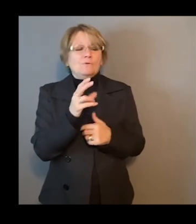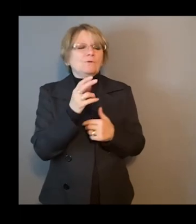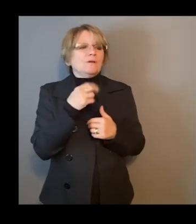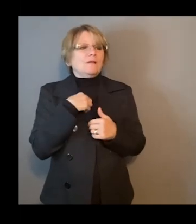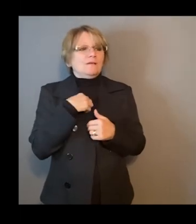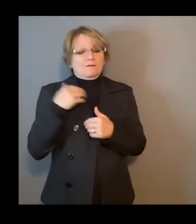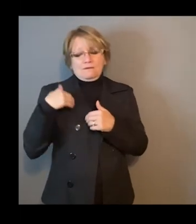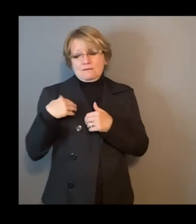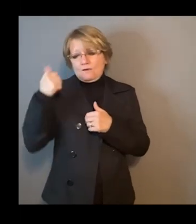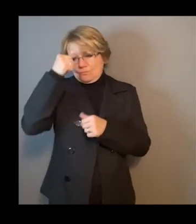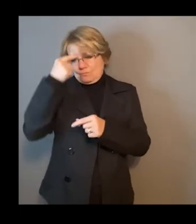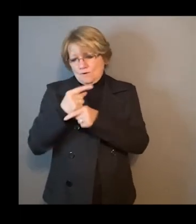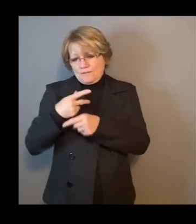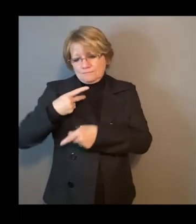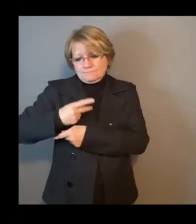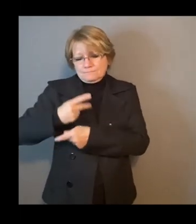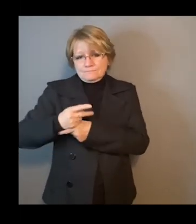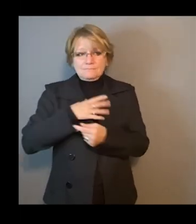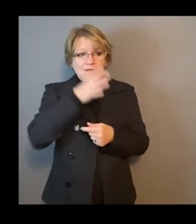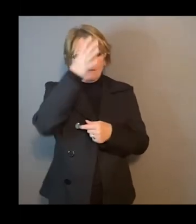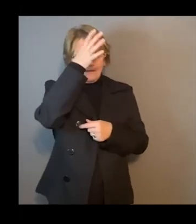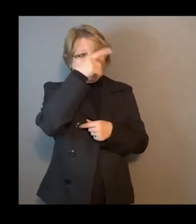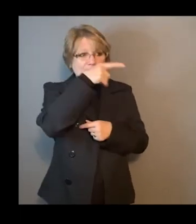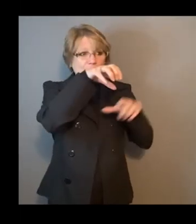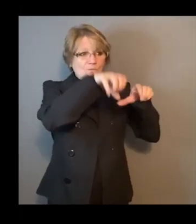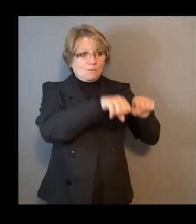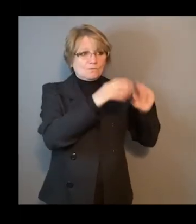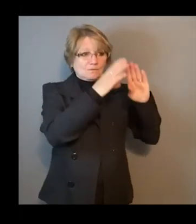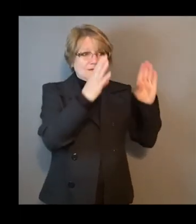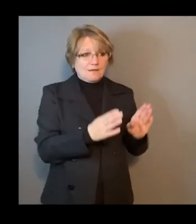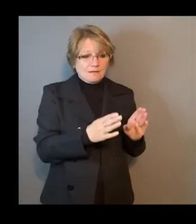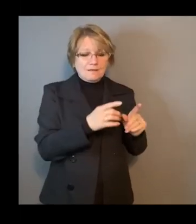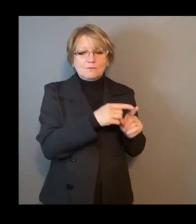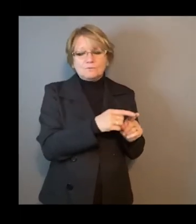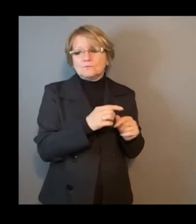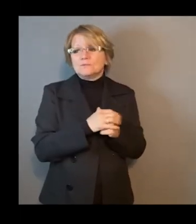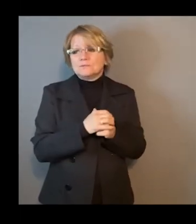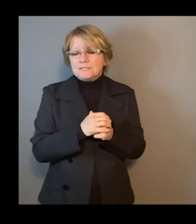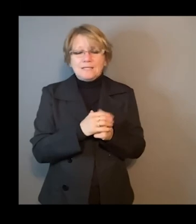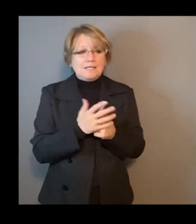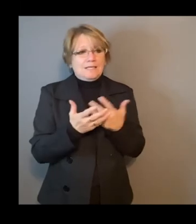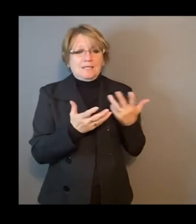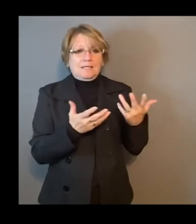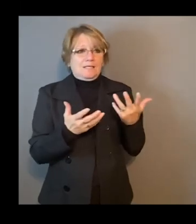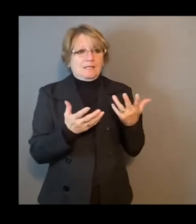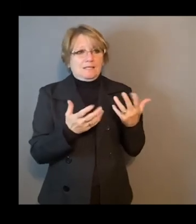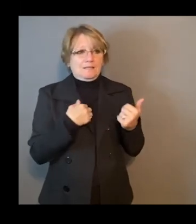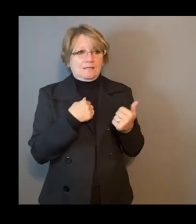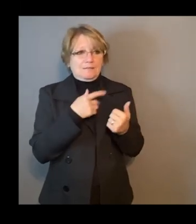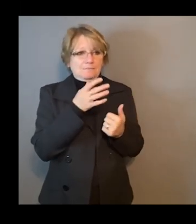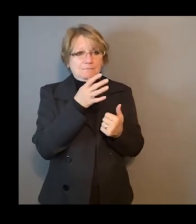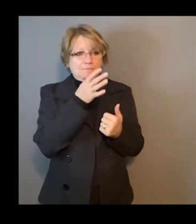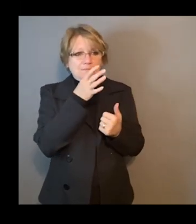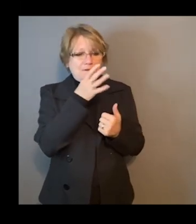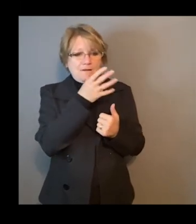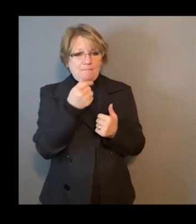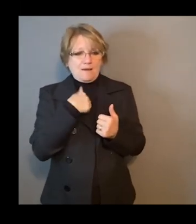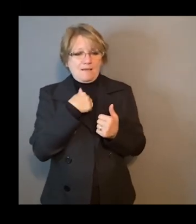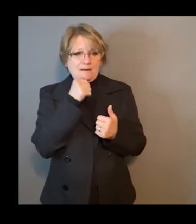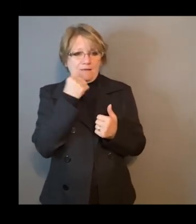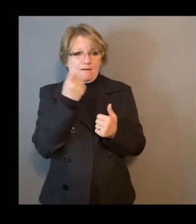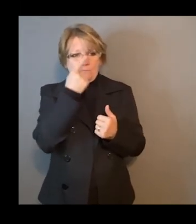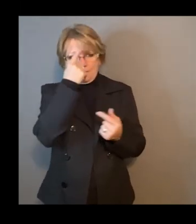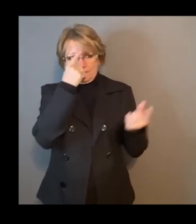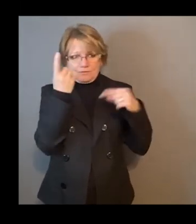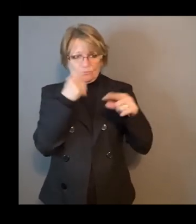care of. My father owned the house, and my stepmom and I, we didn't really see eye to eye after my father